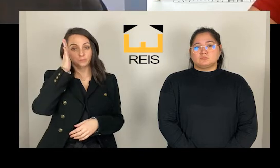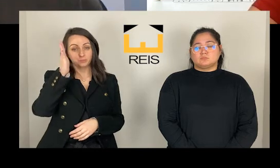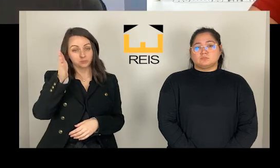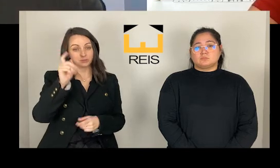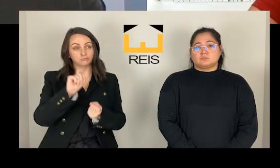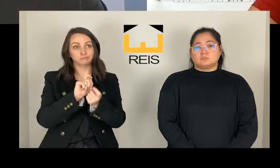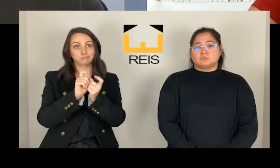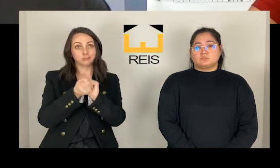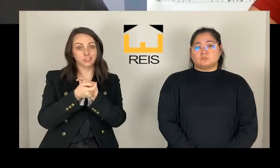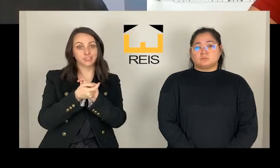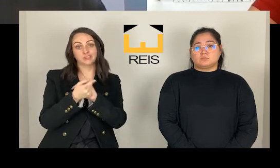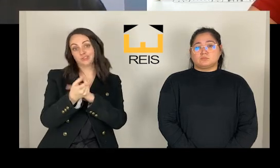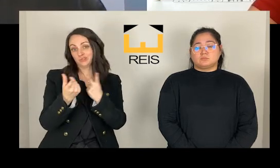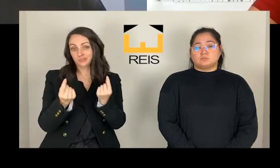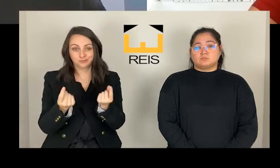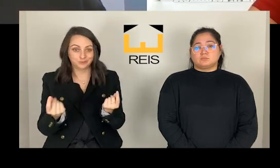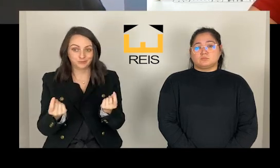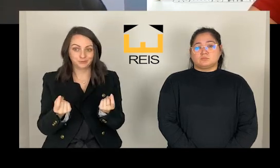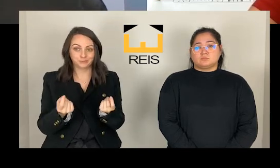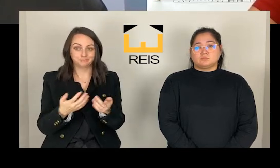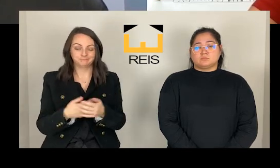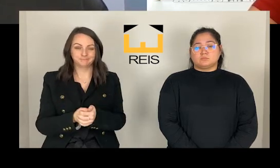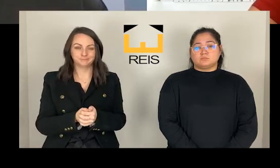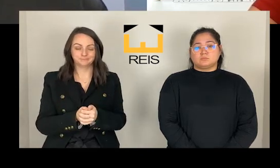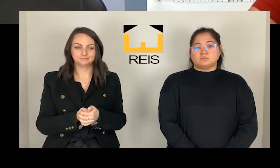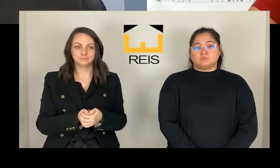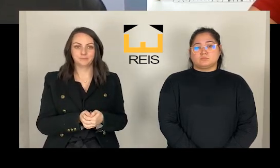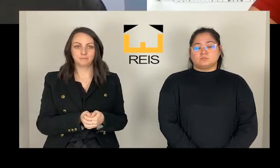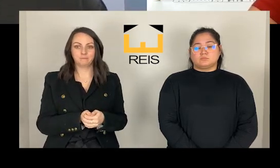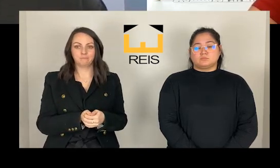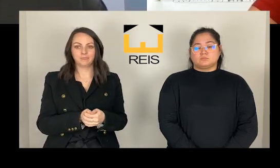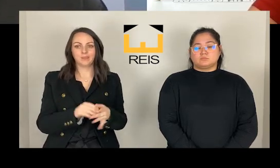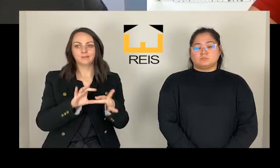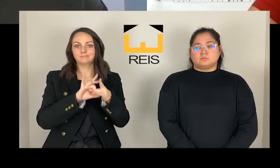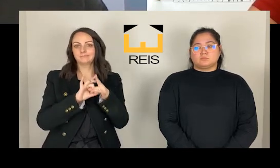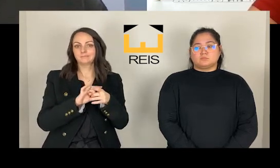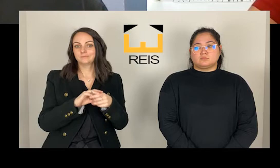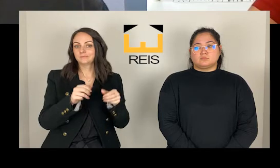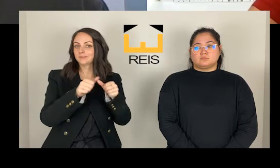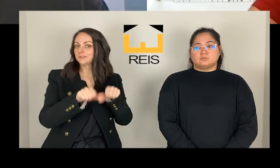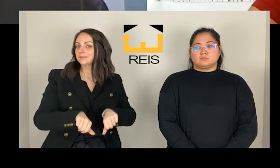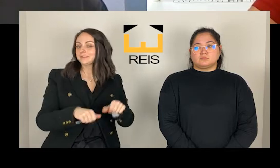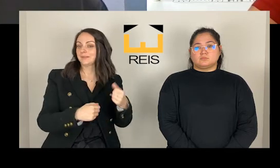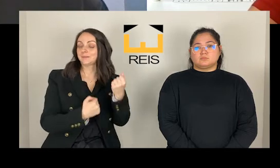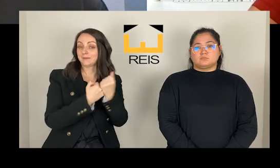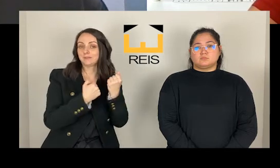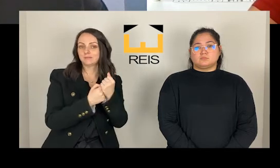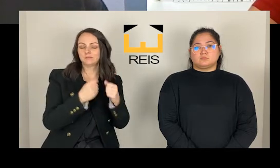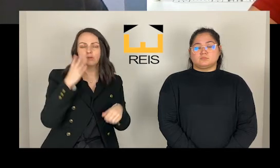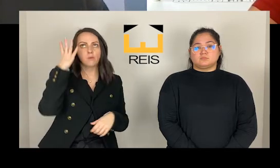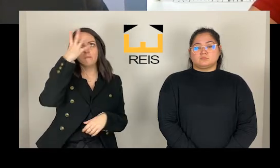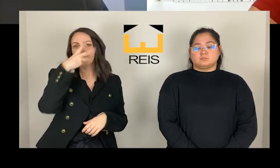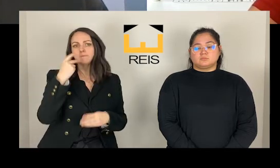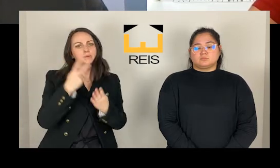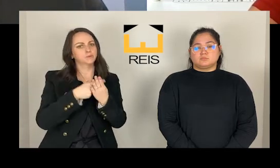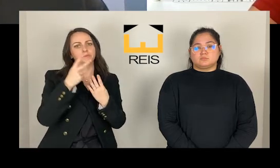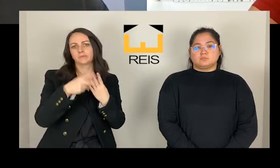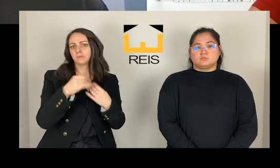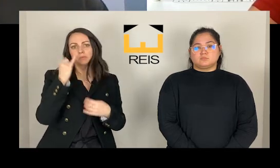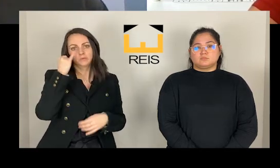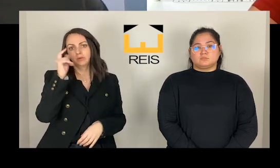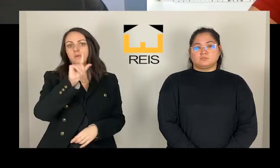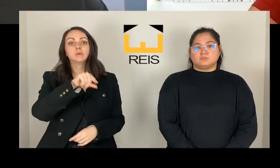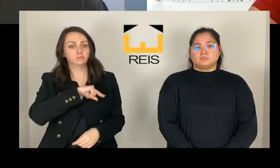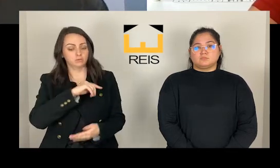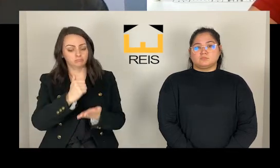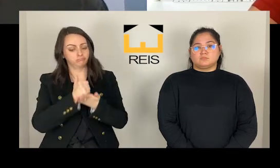do. In general, in a nutshell, I'll just say this as far as down payment assistance is concerned. It is a beautiful thing. If you're qualified for it, it can help you